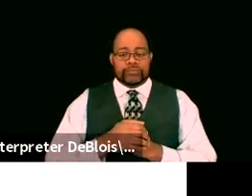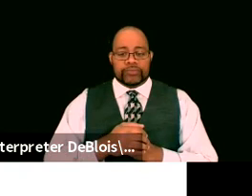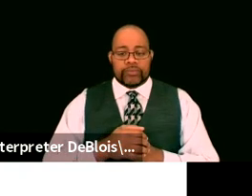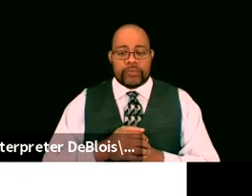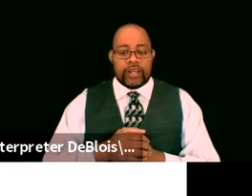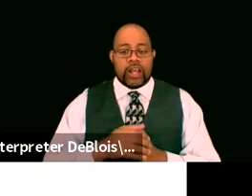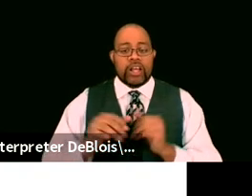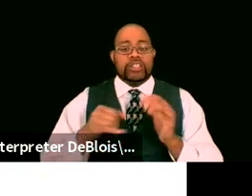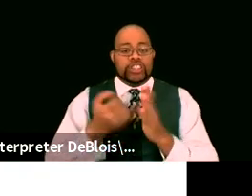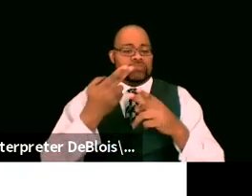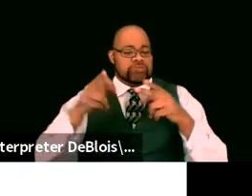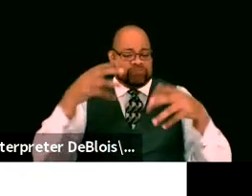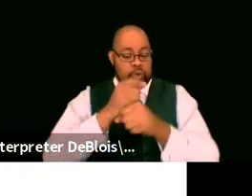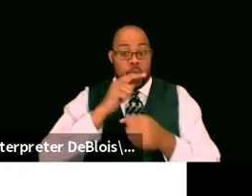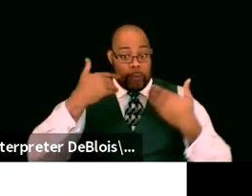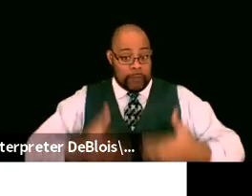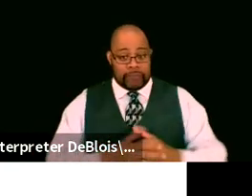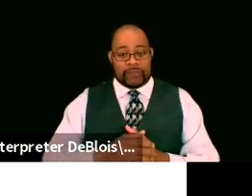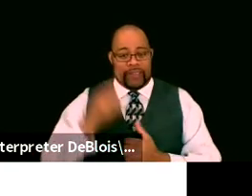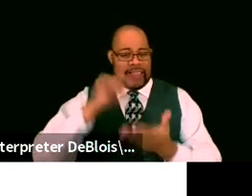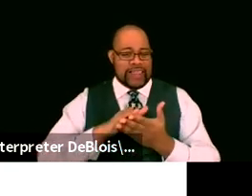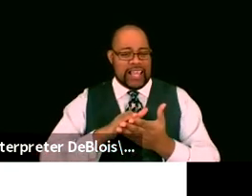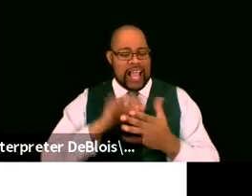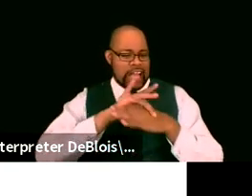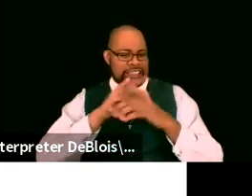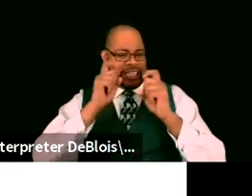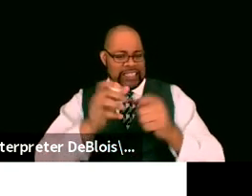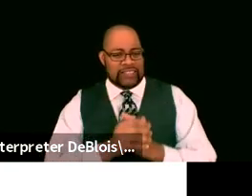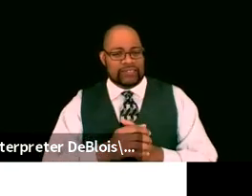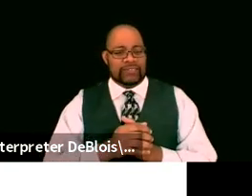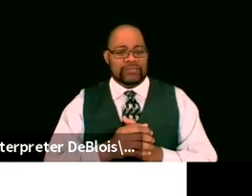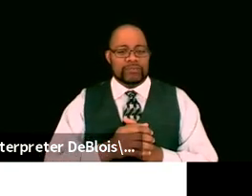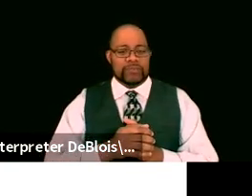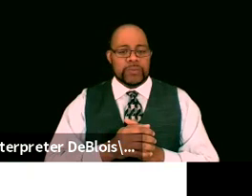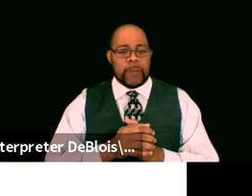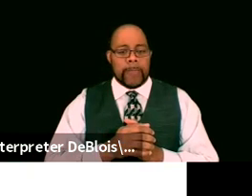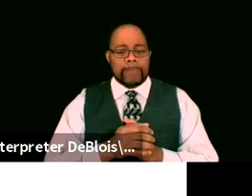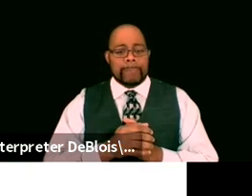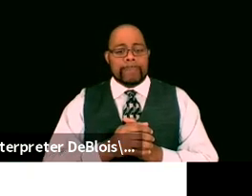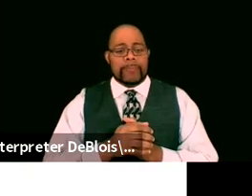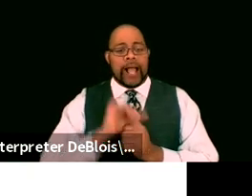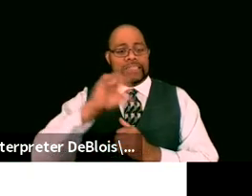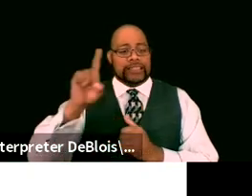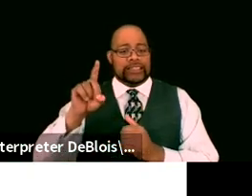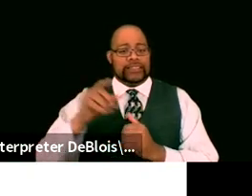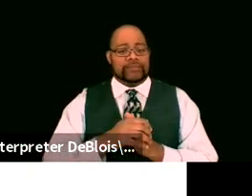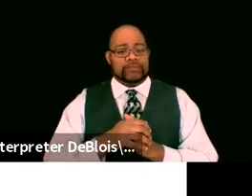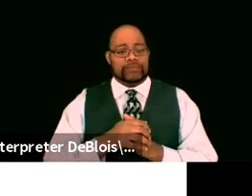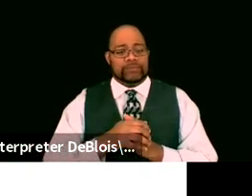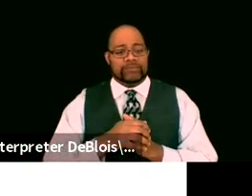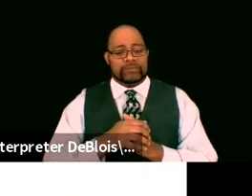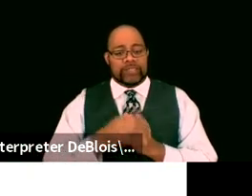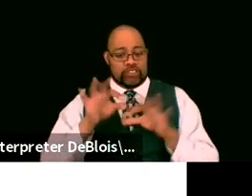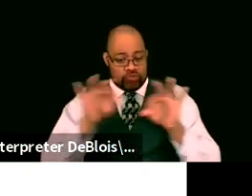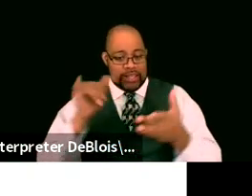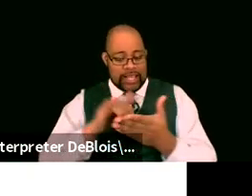So just a brief overview as to who I am, because I think a bit of context is nice sometimes. I did a pharmacology with extramural degree,